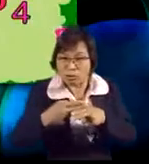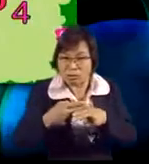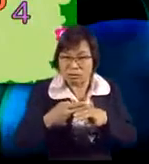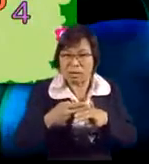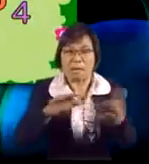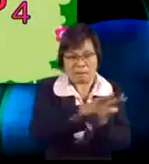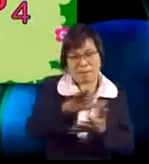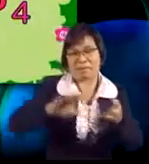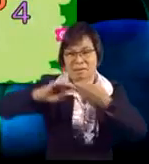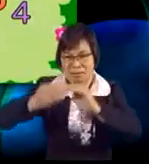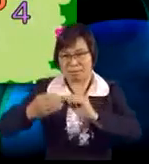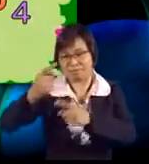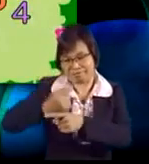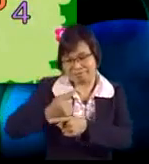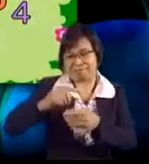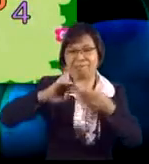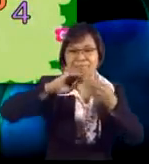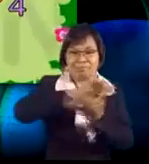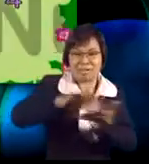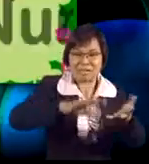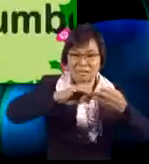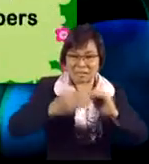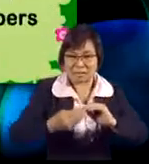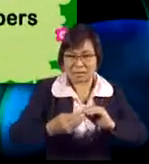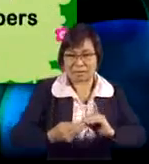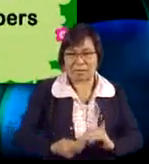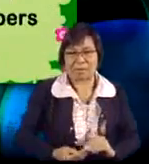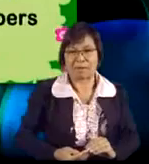of fractions called? Mixed numbers?